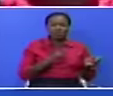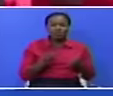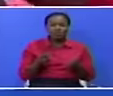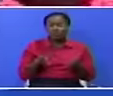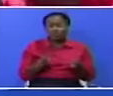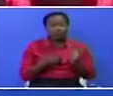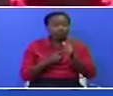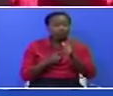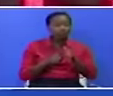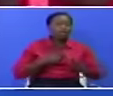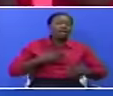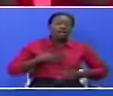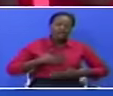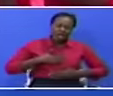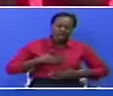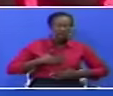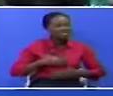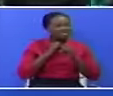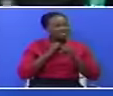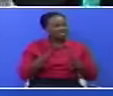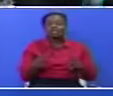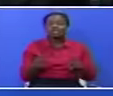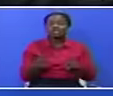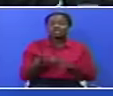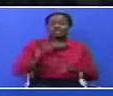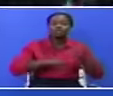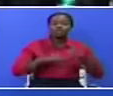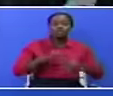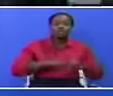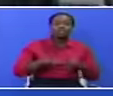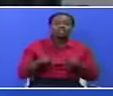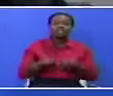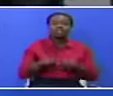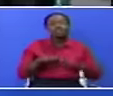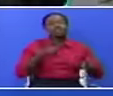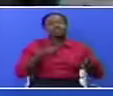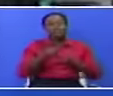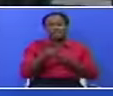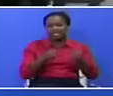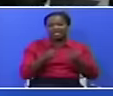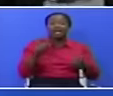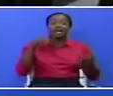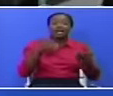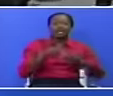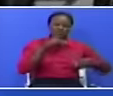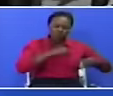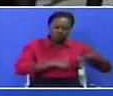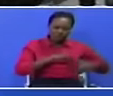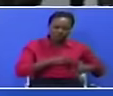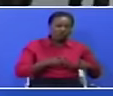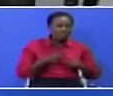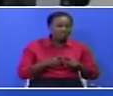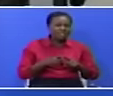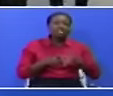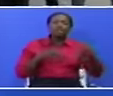only way and that is the small way that they might also contribute in this particular fight against corruption. Therefore, they're saying they're not relenting, but they will be making